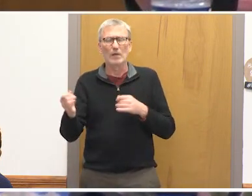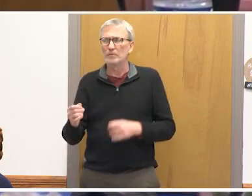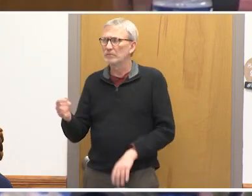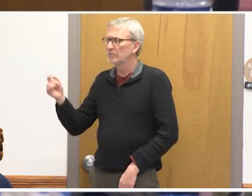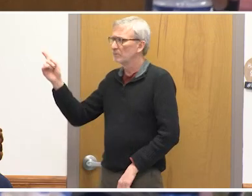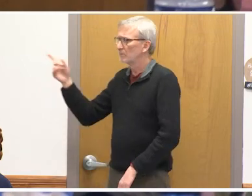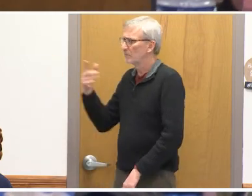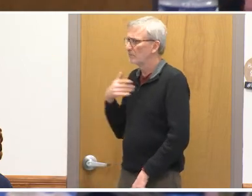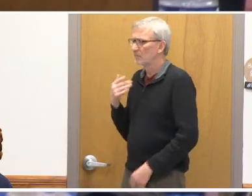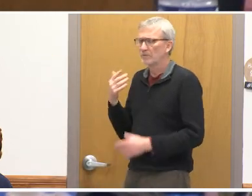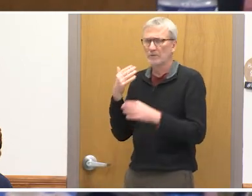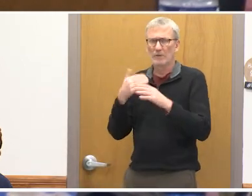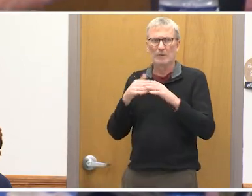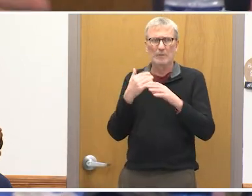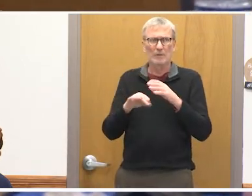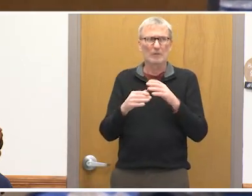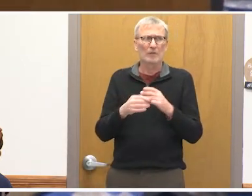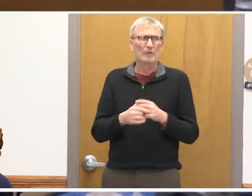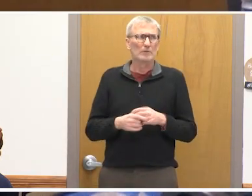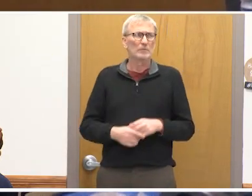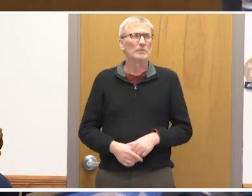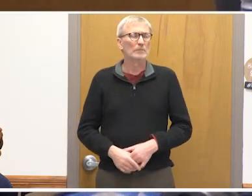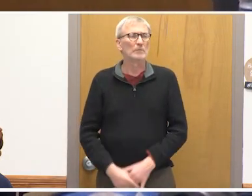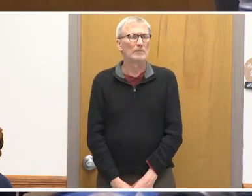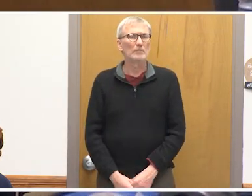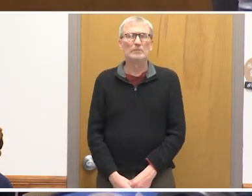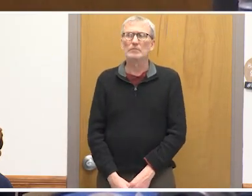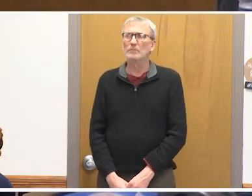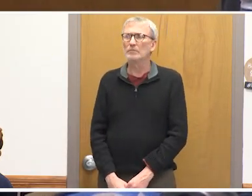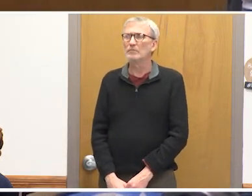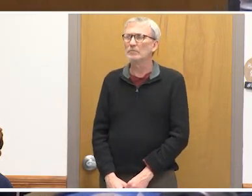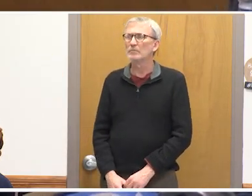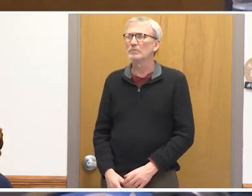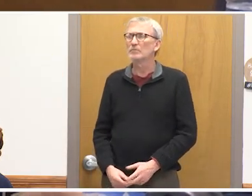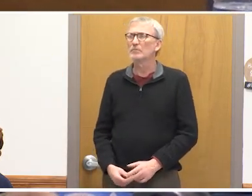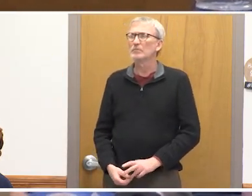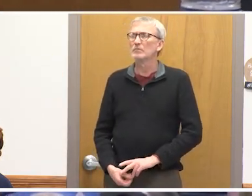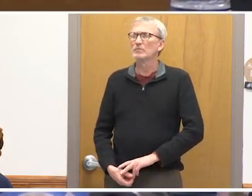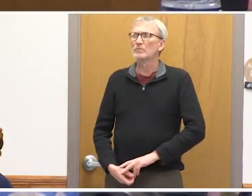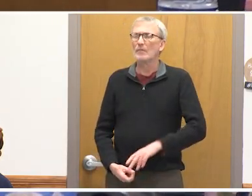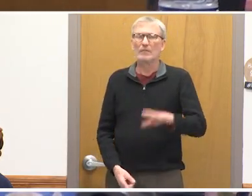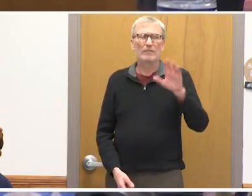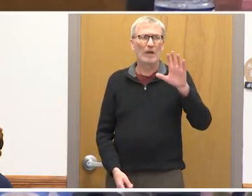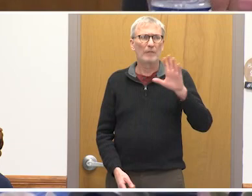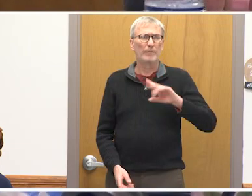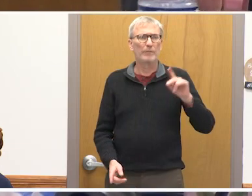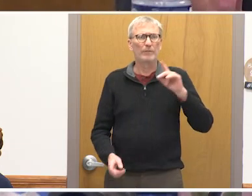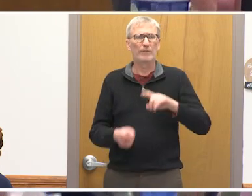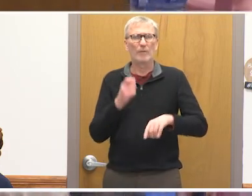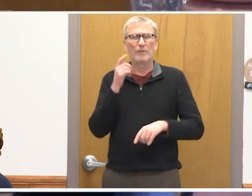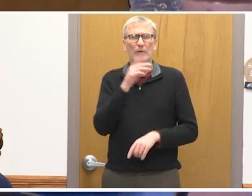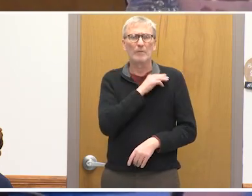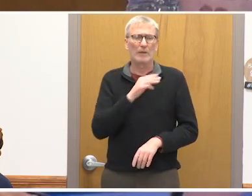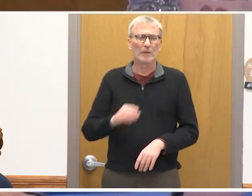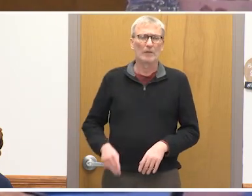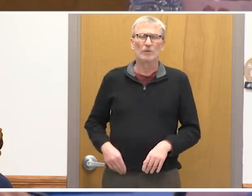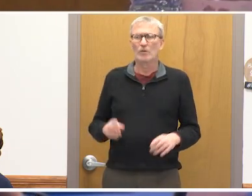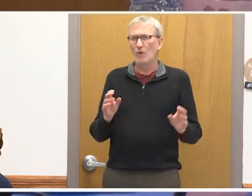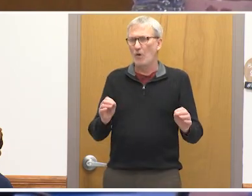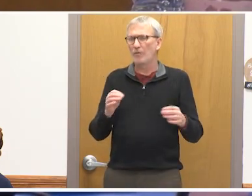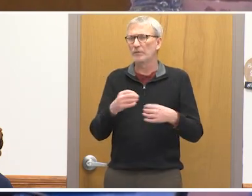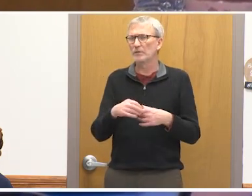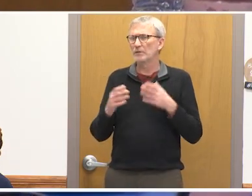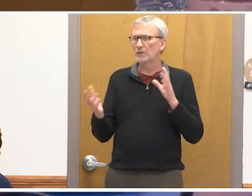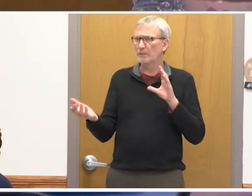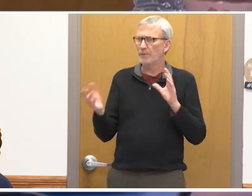email address. I think you all know how to reach most of us that are here. There's like 5 of us here from the mayor's office tonight. Let's compare those lists